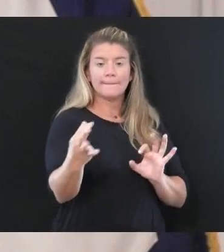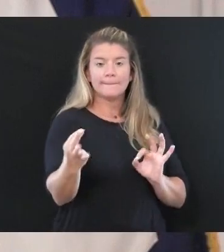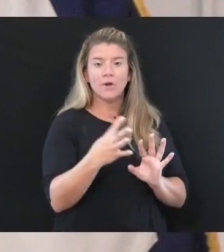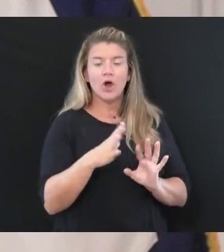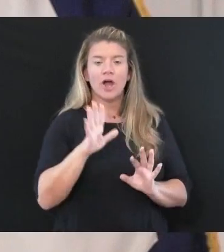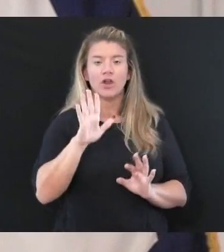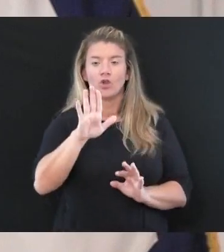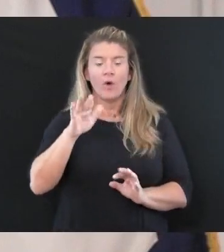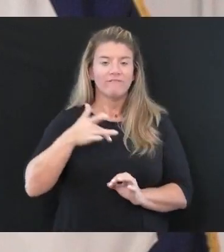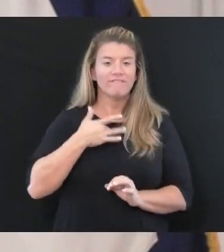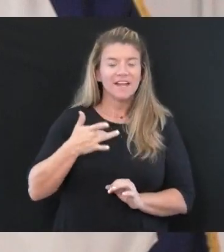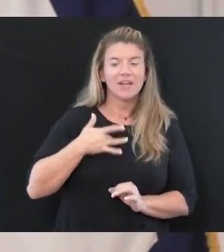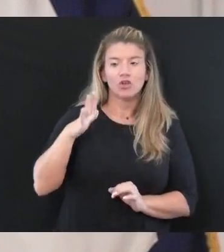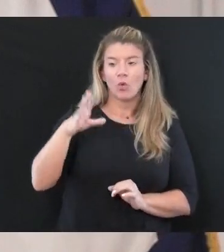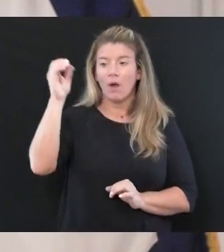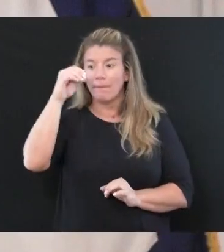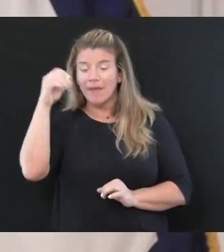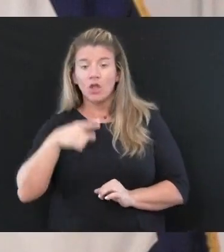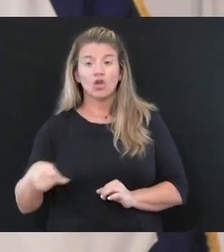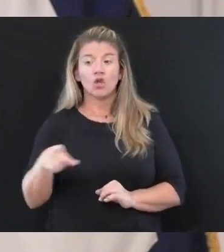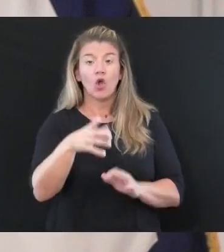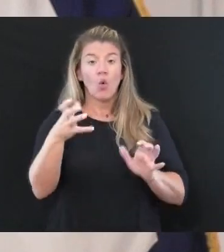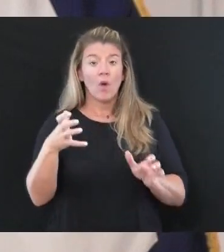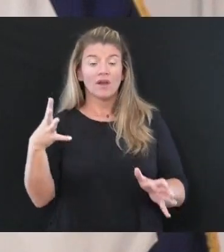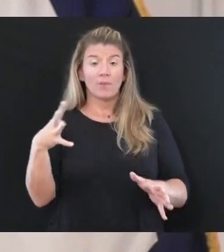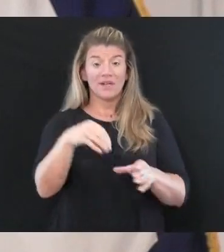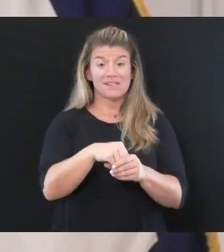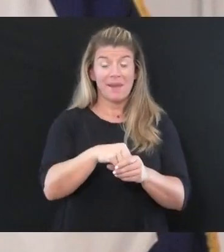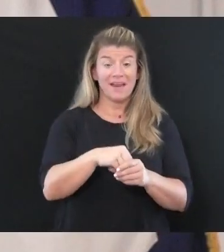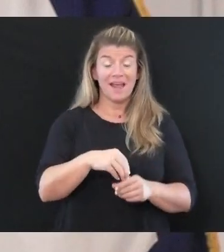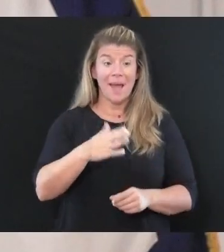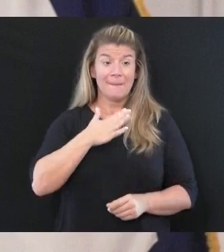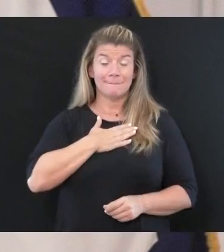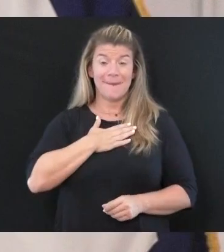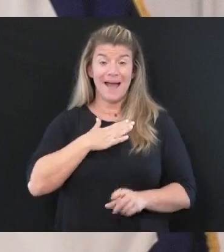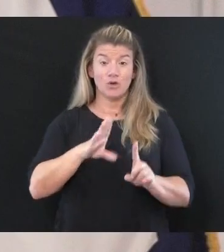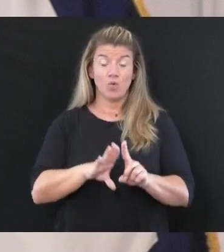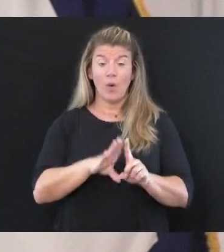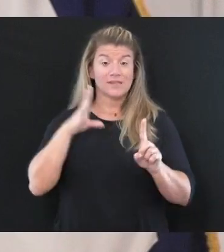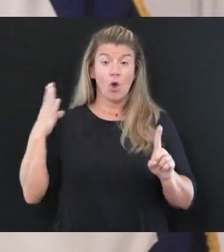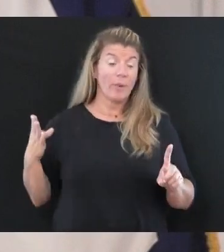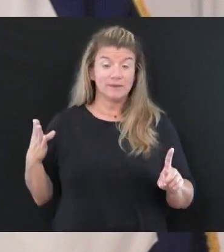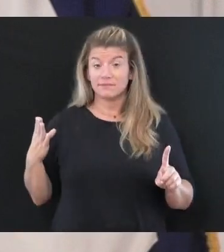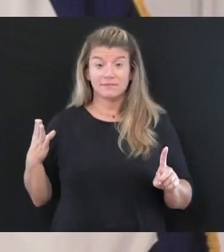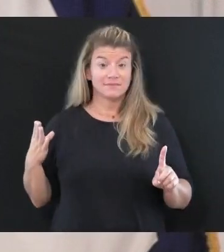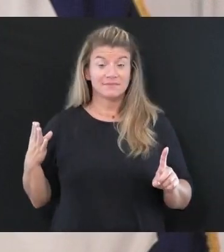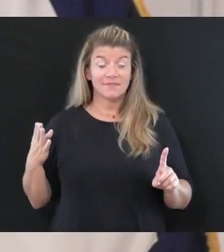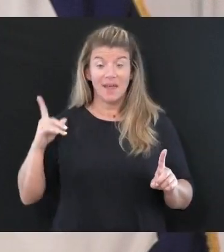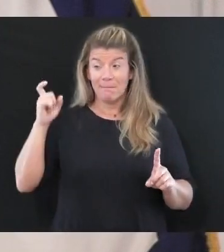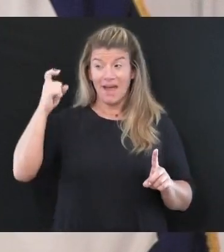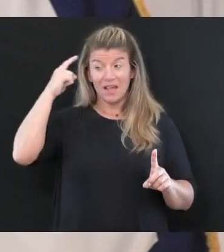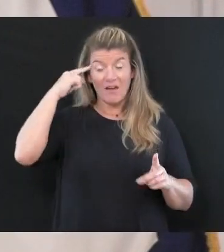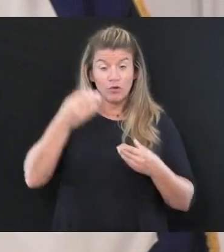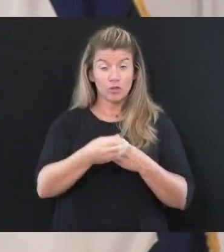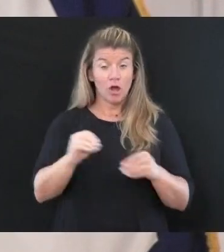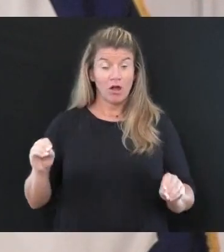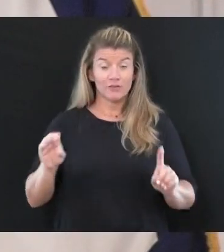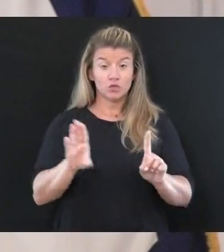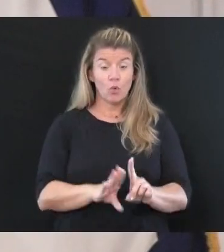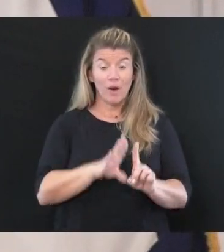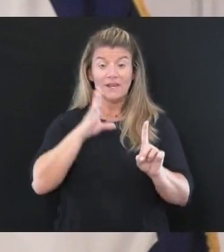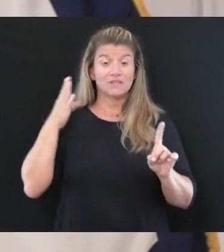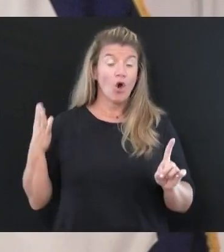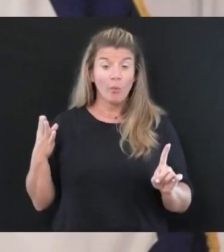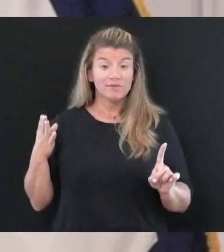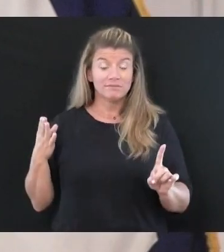to participate. My door is always open. Our door at the governor's office and all of our doors